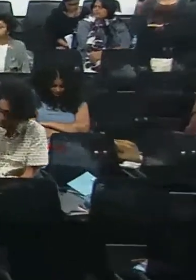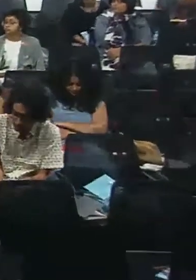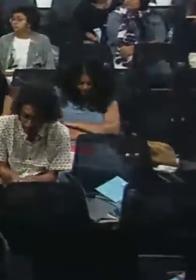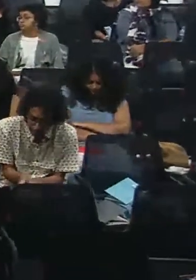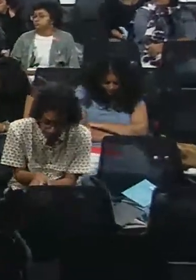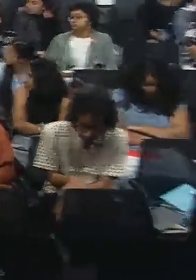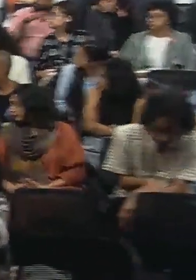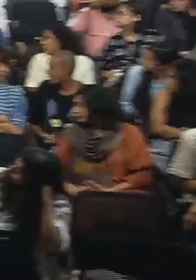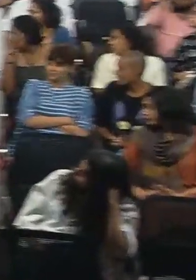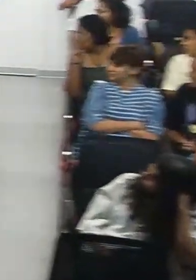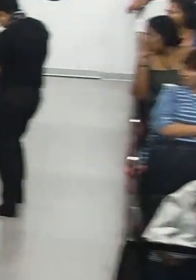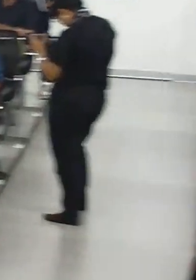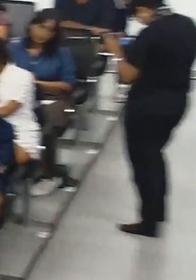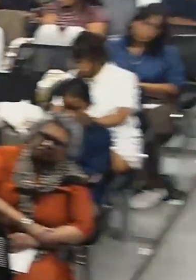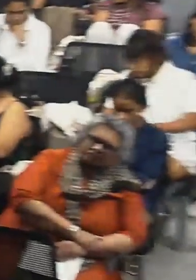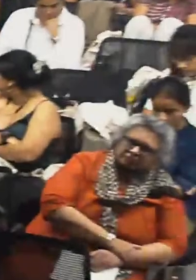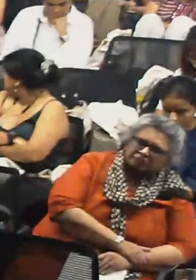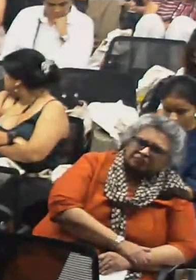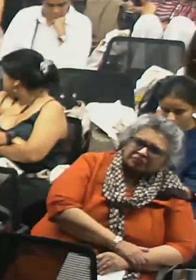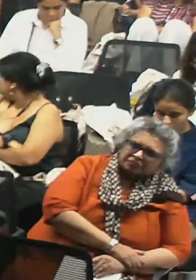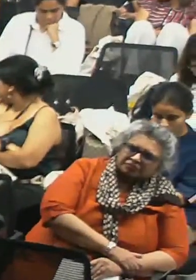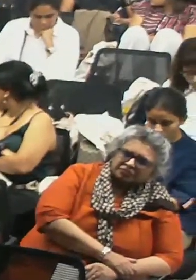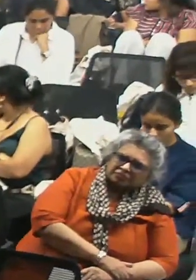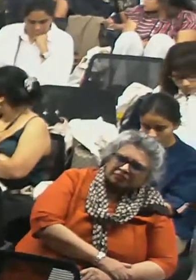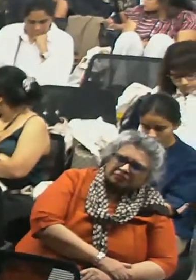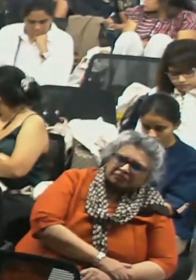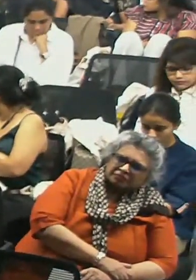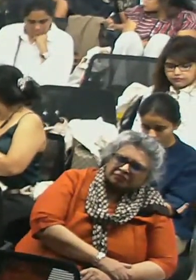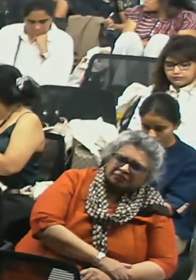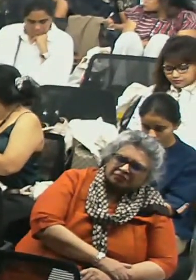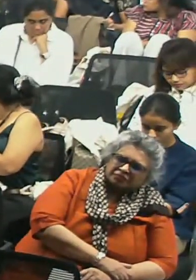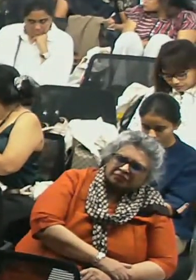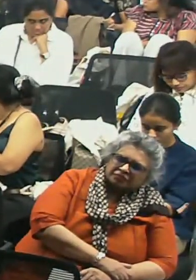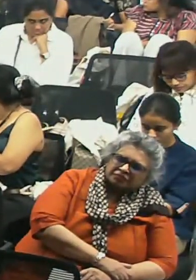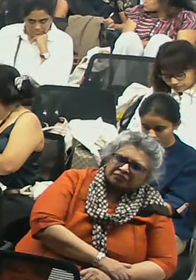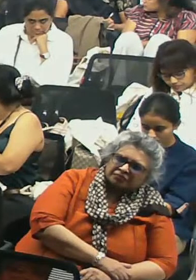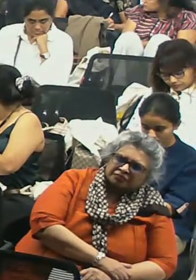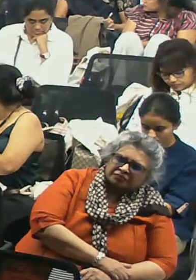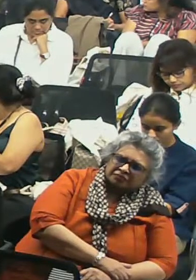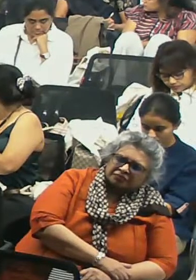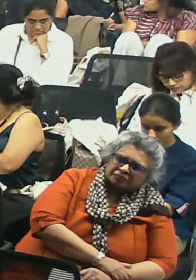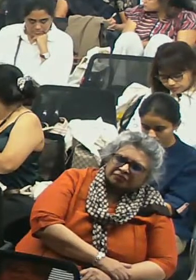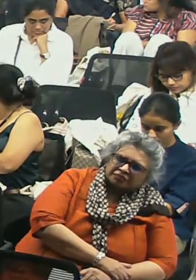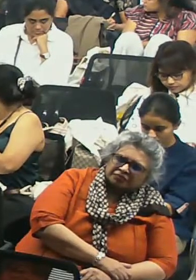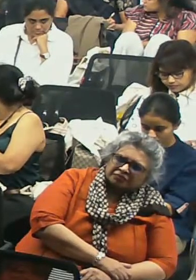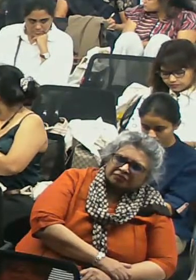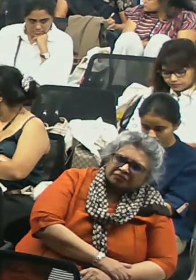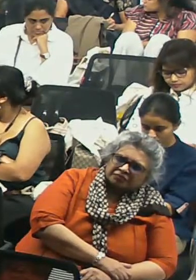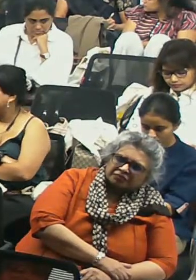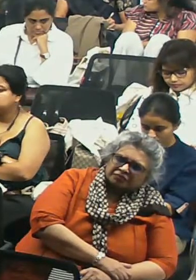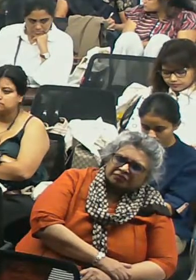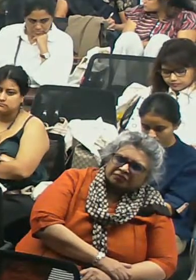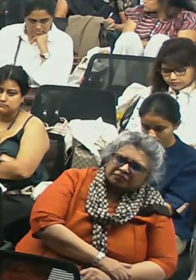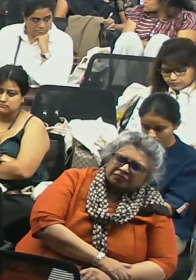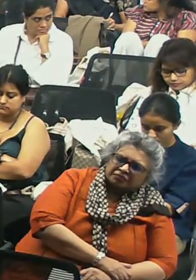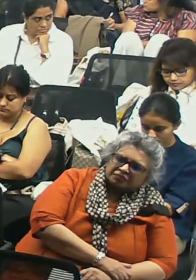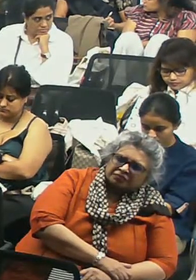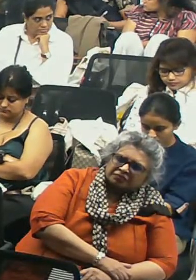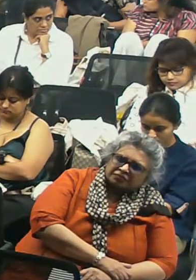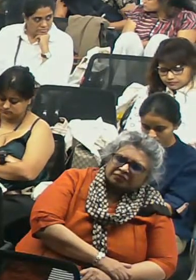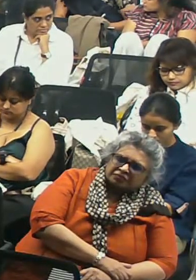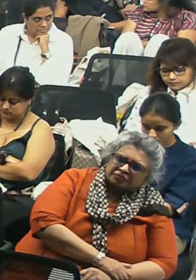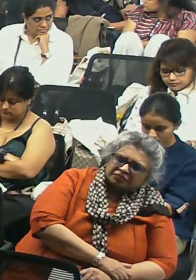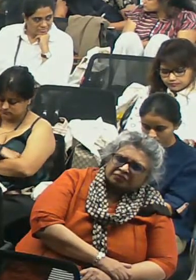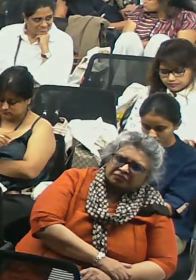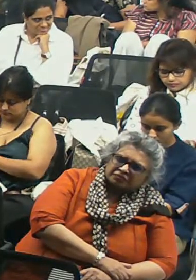wondering how artists, or if it's even thought about that your hours of